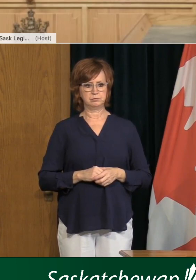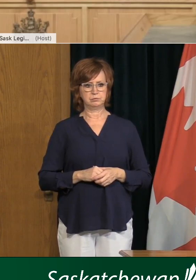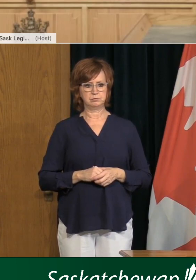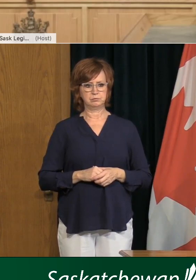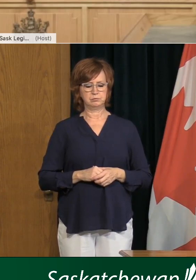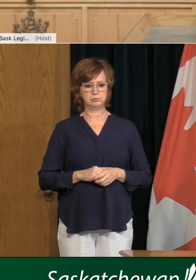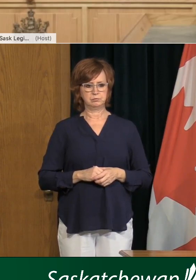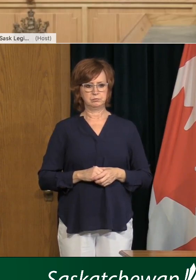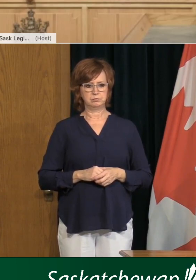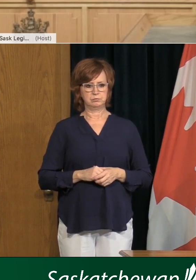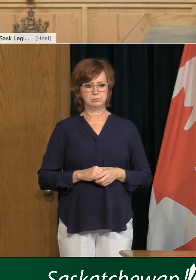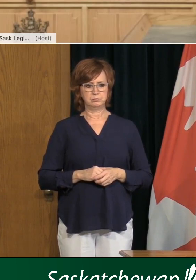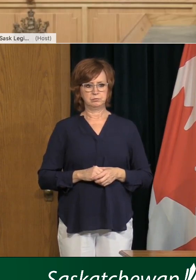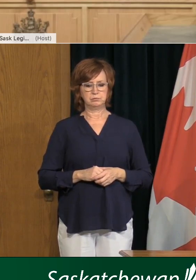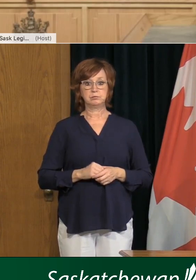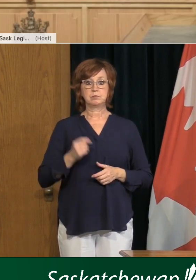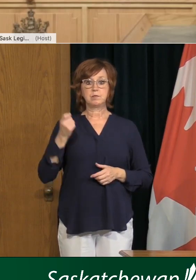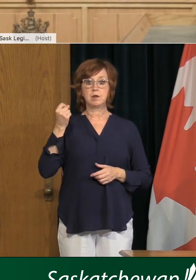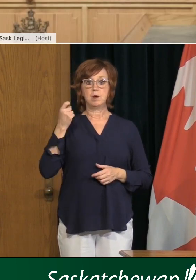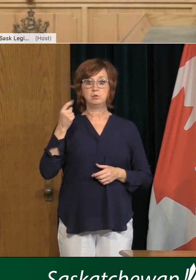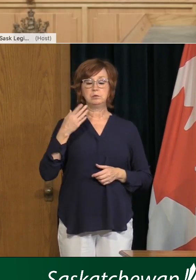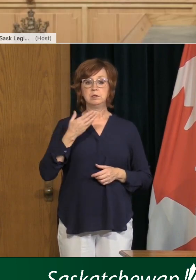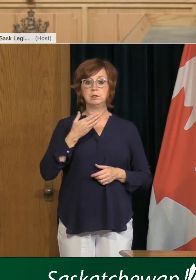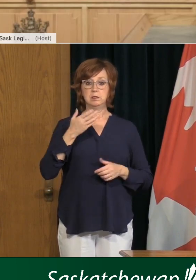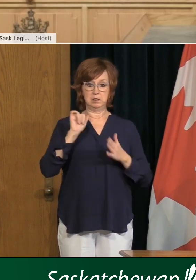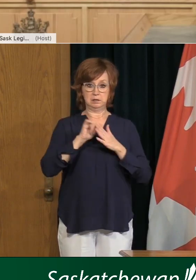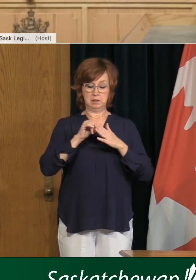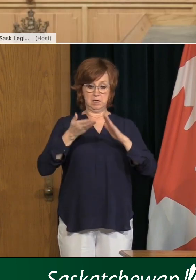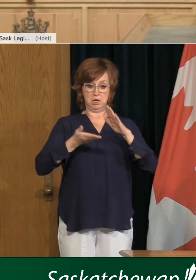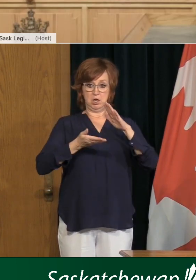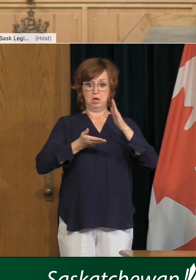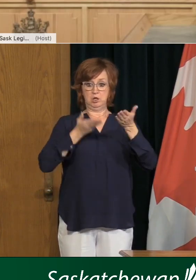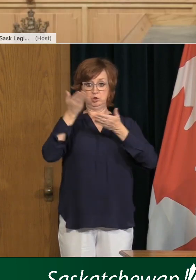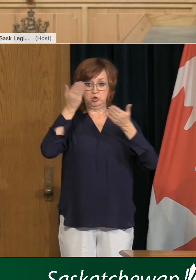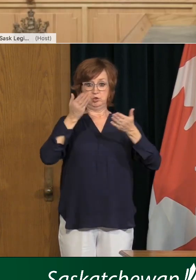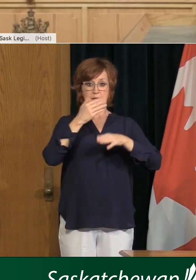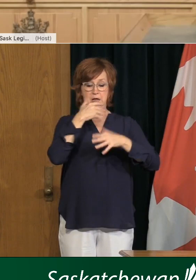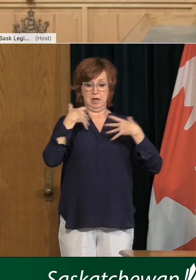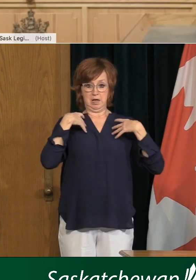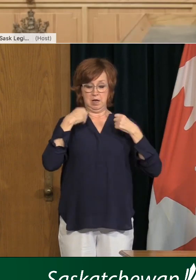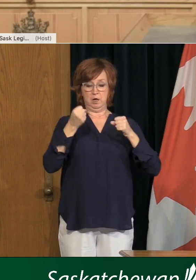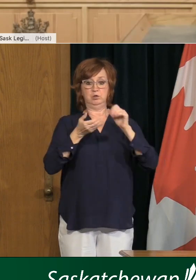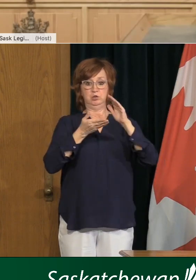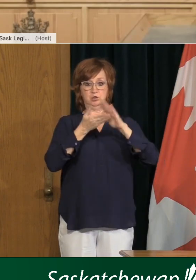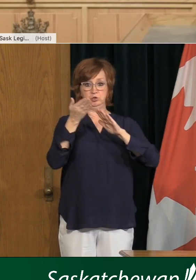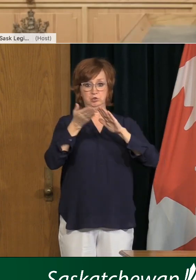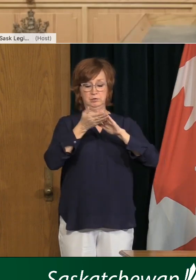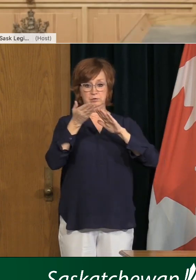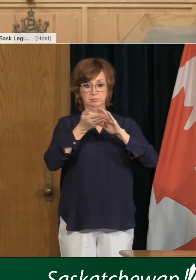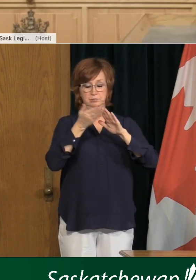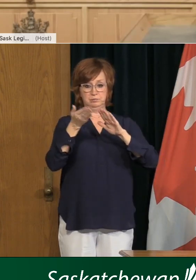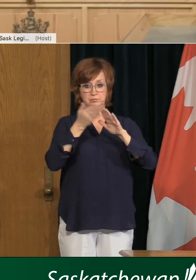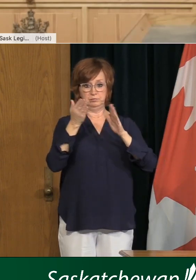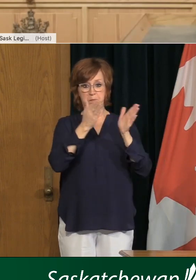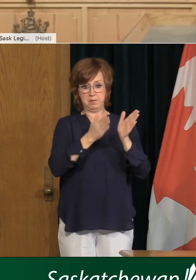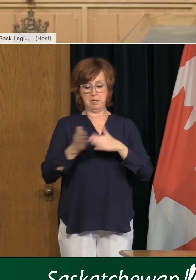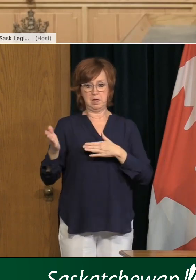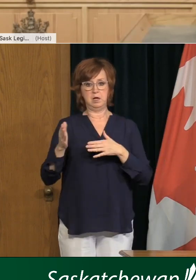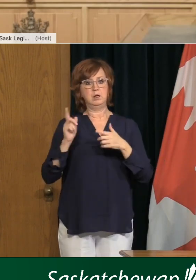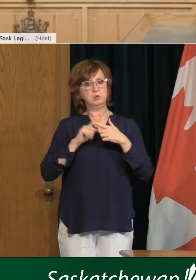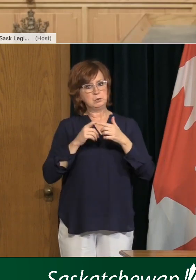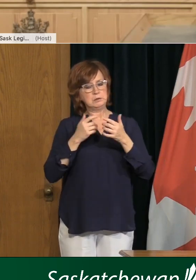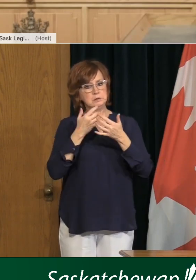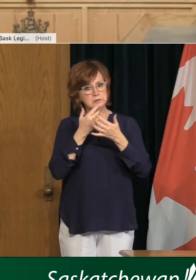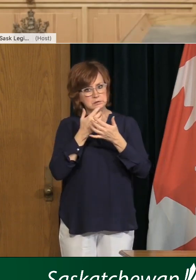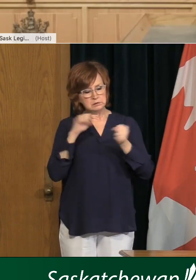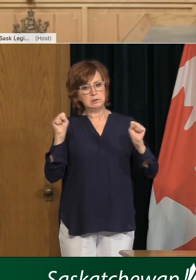Okay, so the aim of this service resumption plan is to safely resume the healthcare services to meet the needs of the